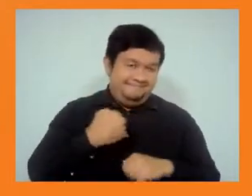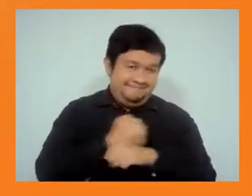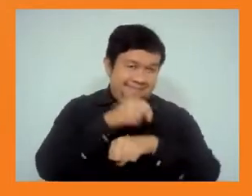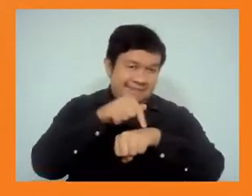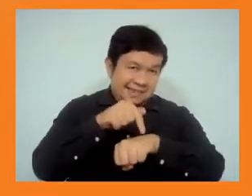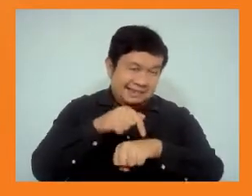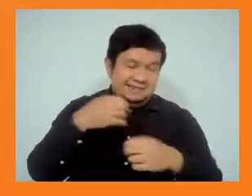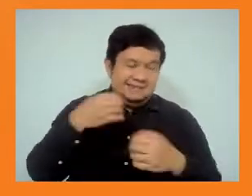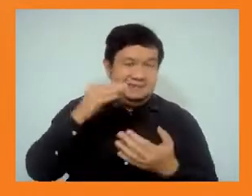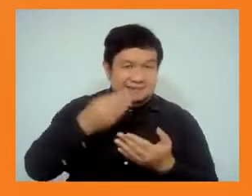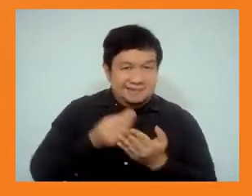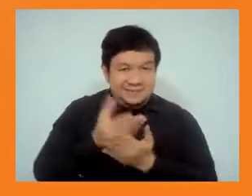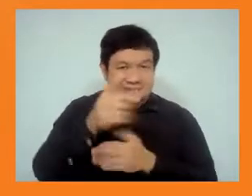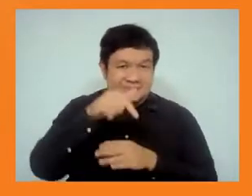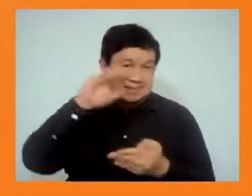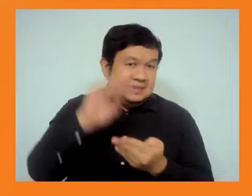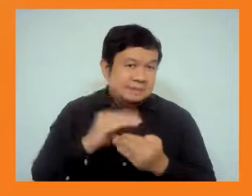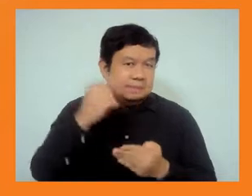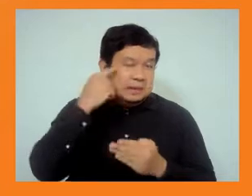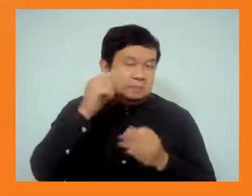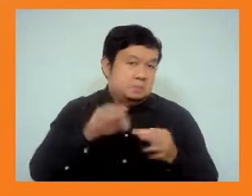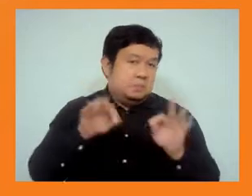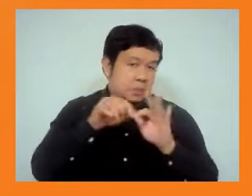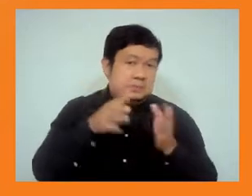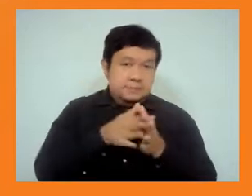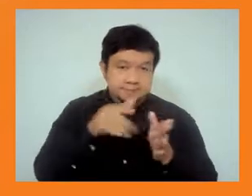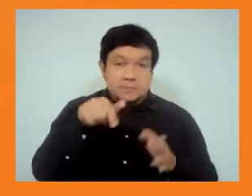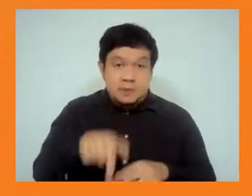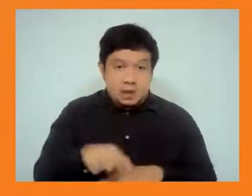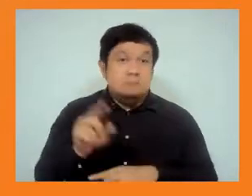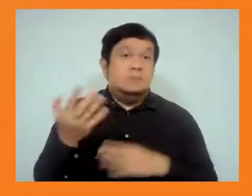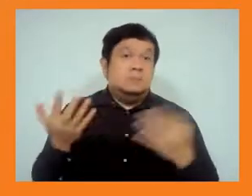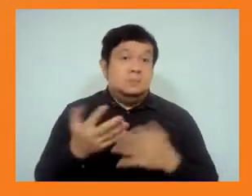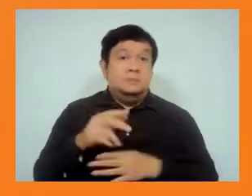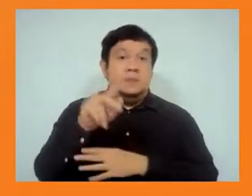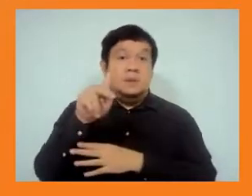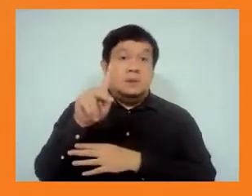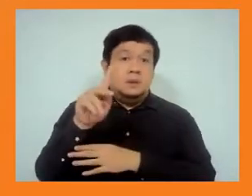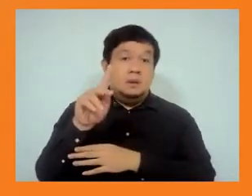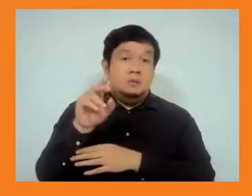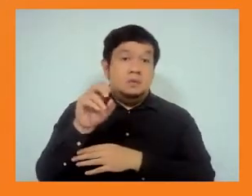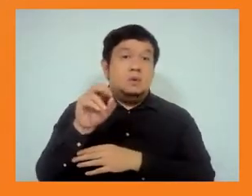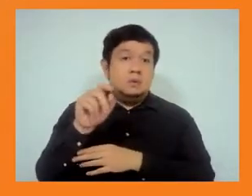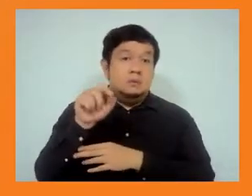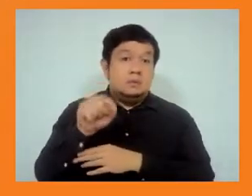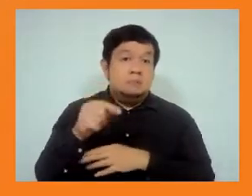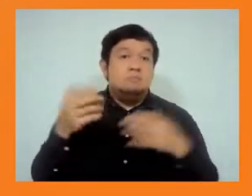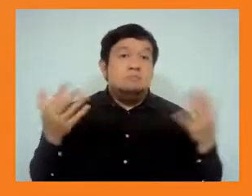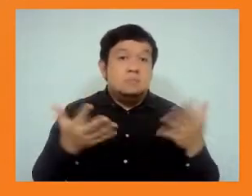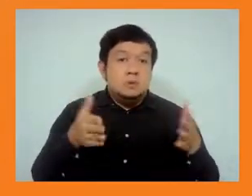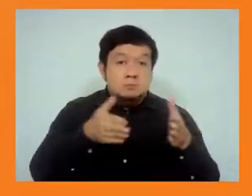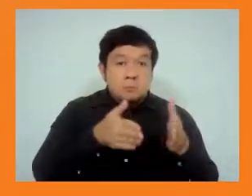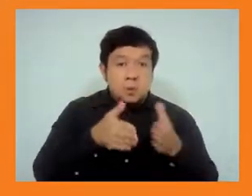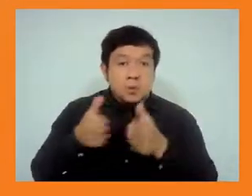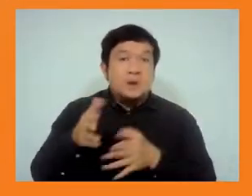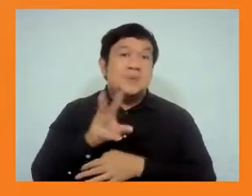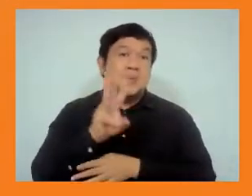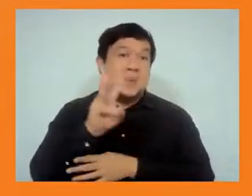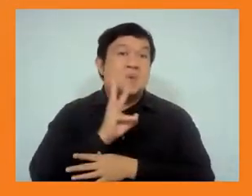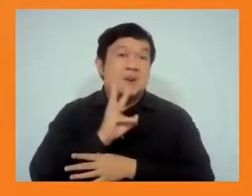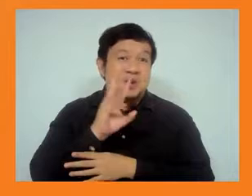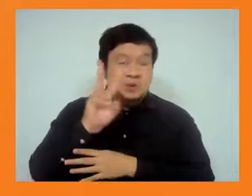was completely unaware of the life risk and went down happily without a safety belt. Not even a rope